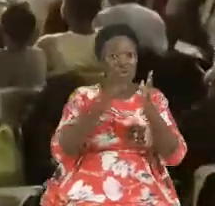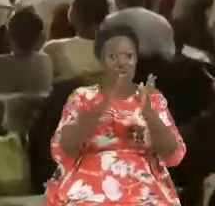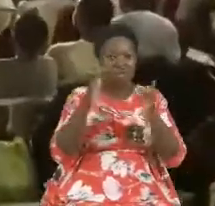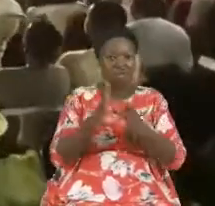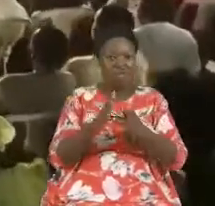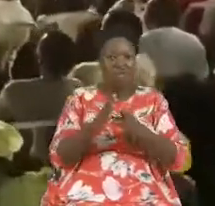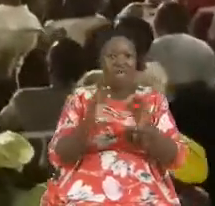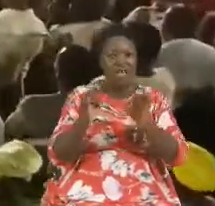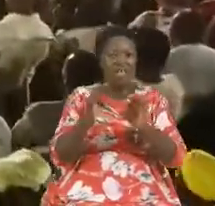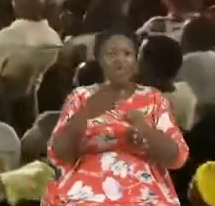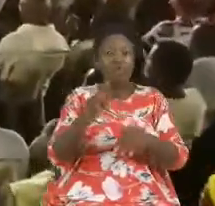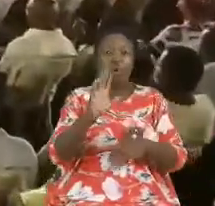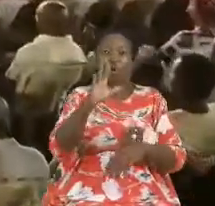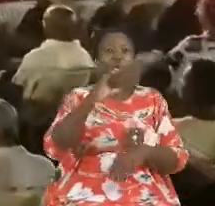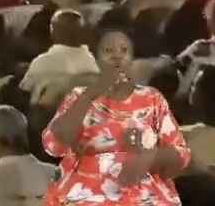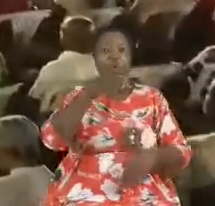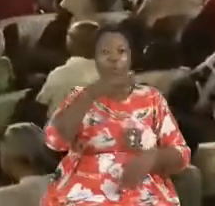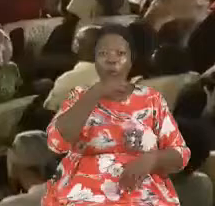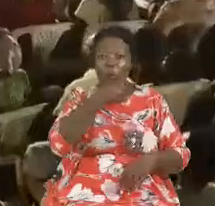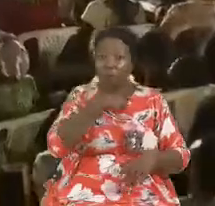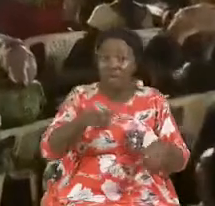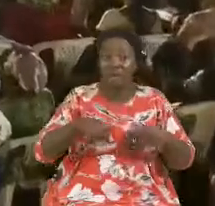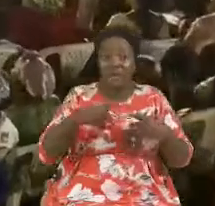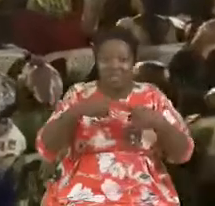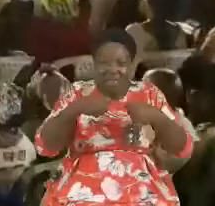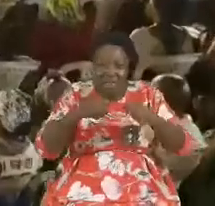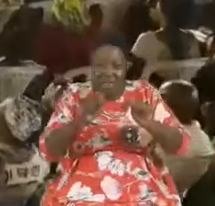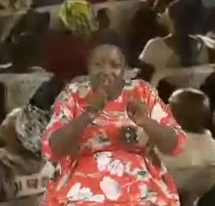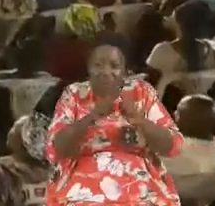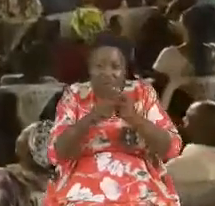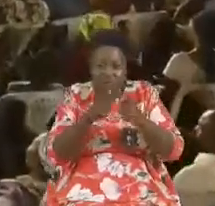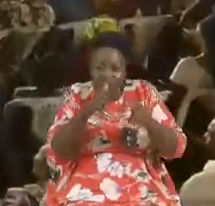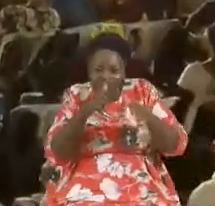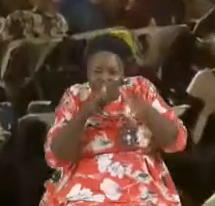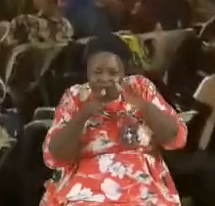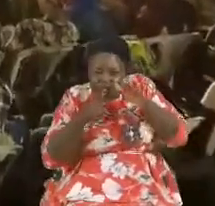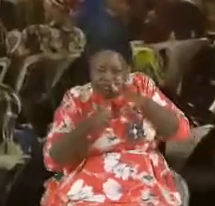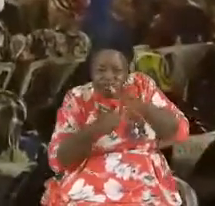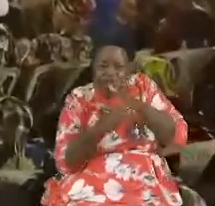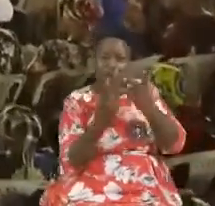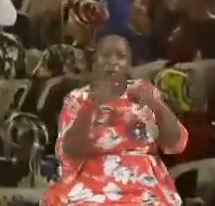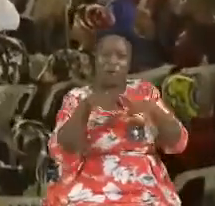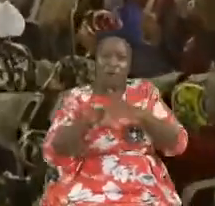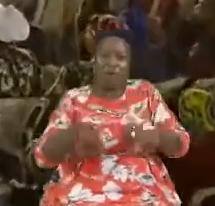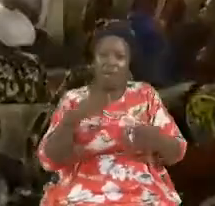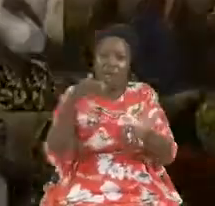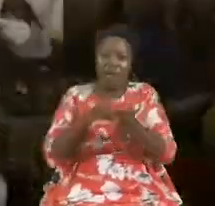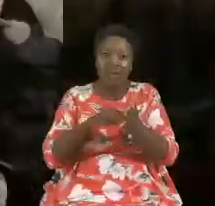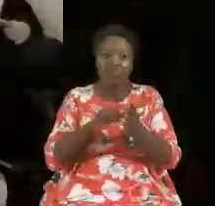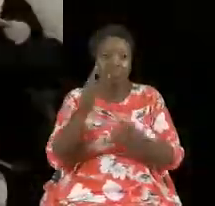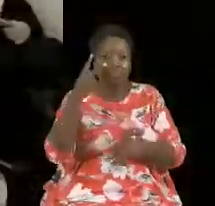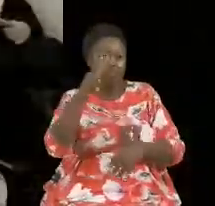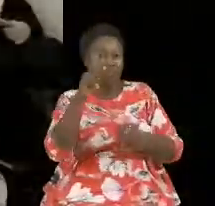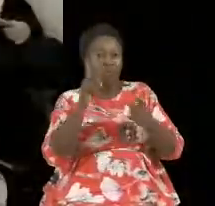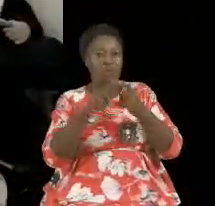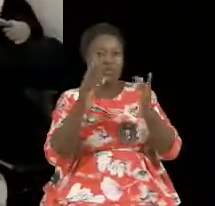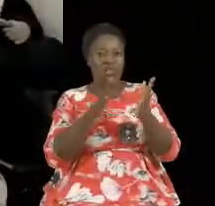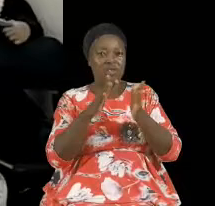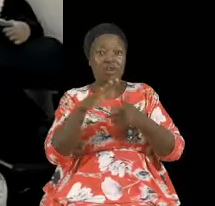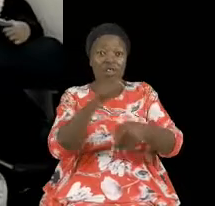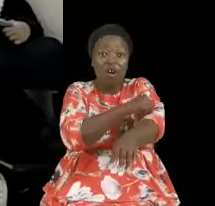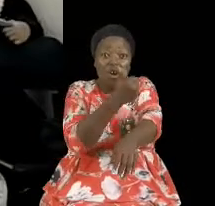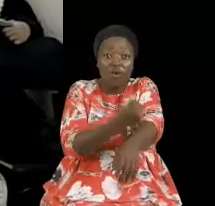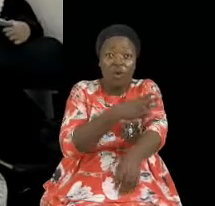If trial comes, looking unto Jesus. If the old life tries to sneak in